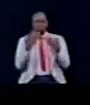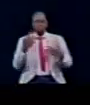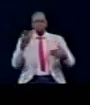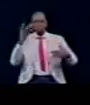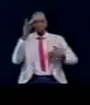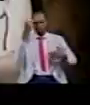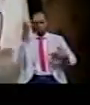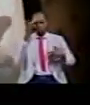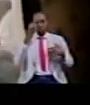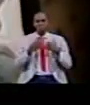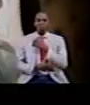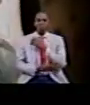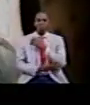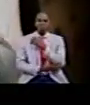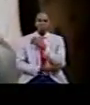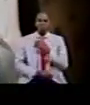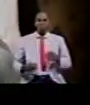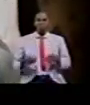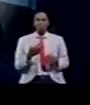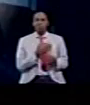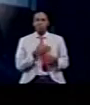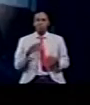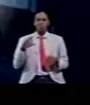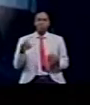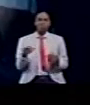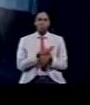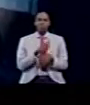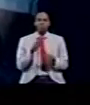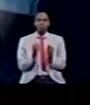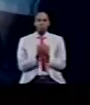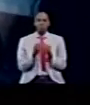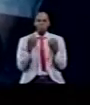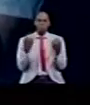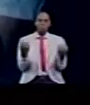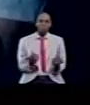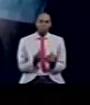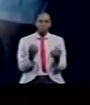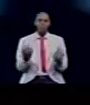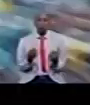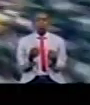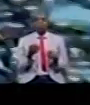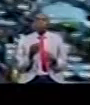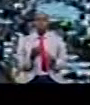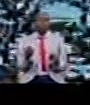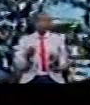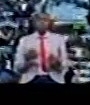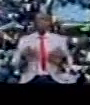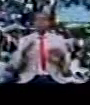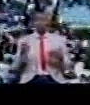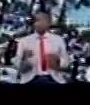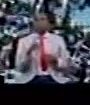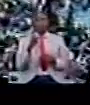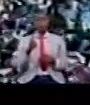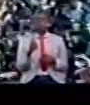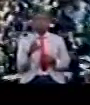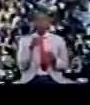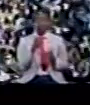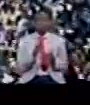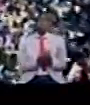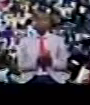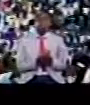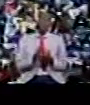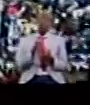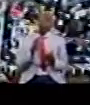Amen. Wonders in our lives, O Lord, in the name of Jesus. Amen. In Jesus' name we